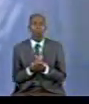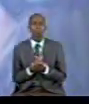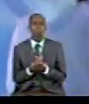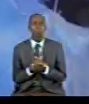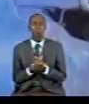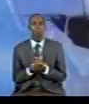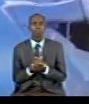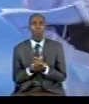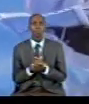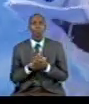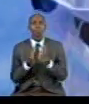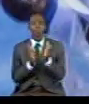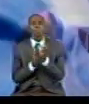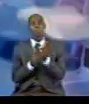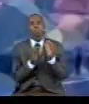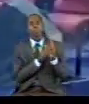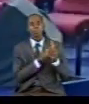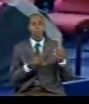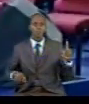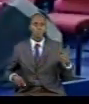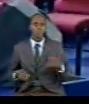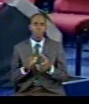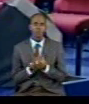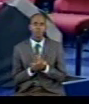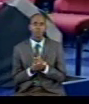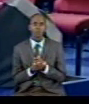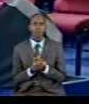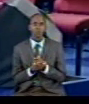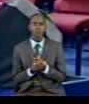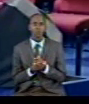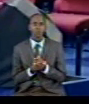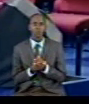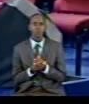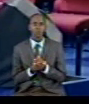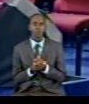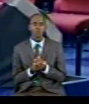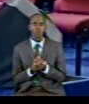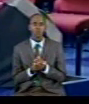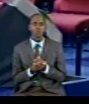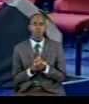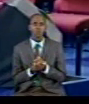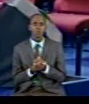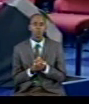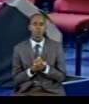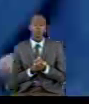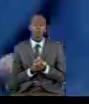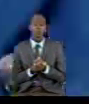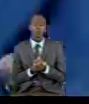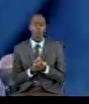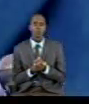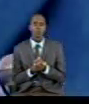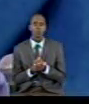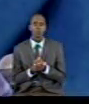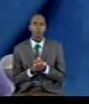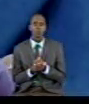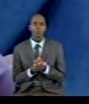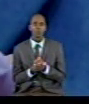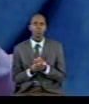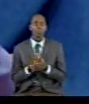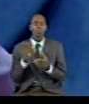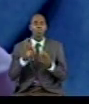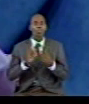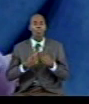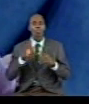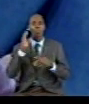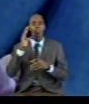Praise the Lord. My name is Jacob Ukenuke. I'm from a Delta State Ugweru District. I want to testify the goodness